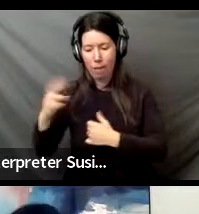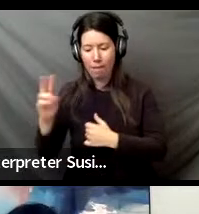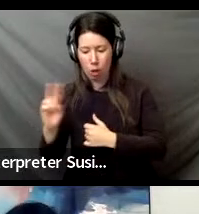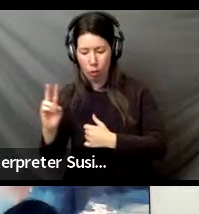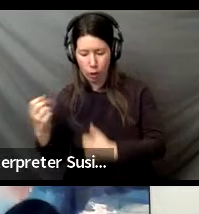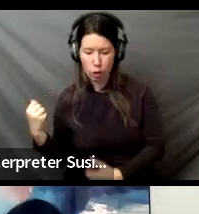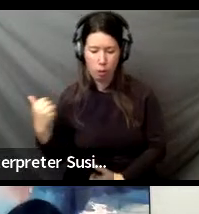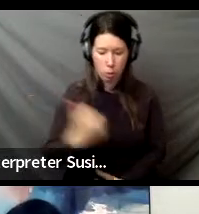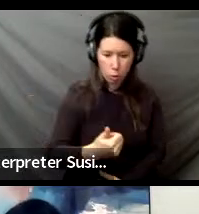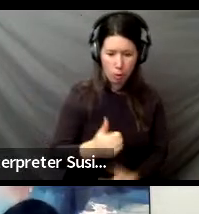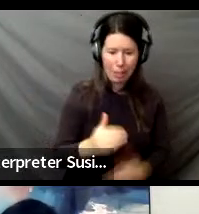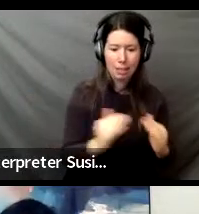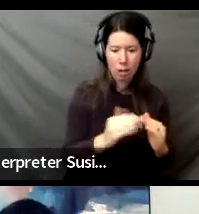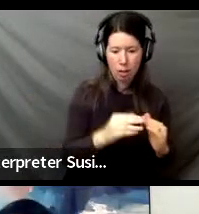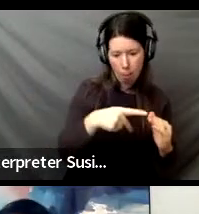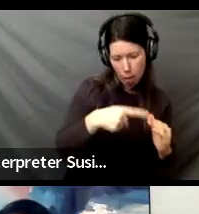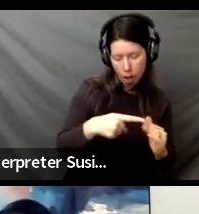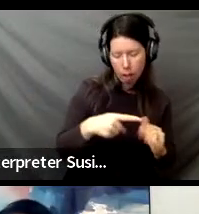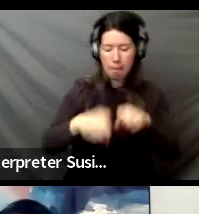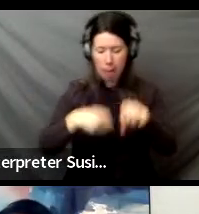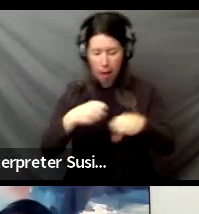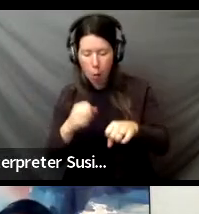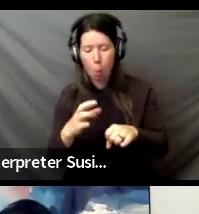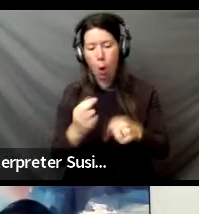bicycle, but sometimes by car.